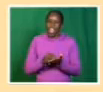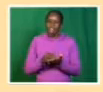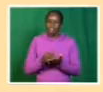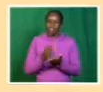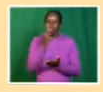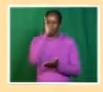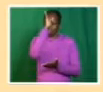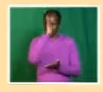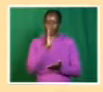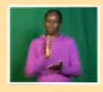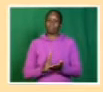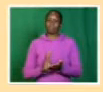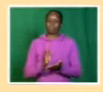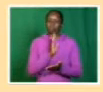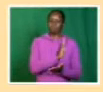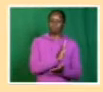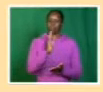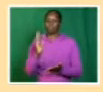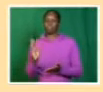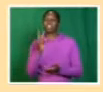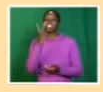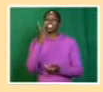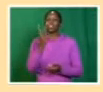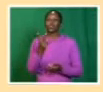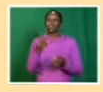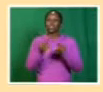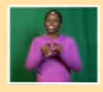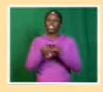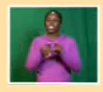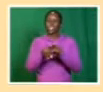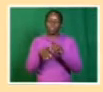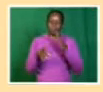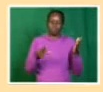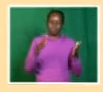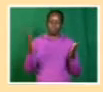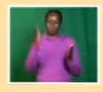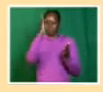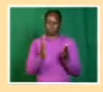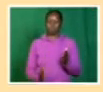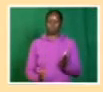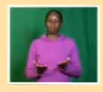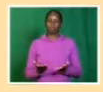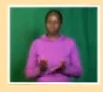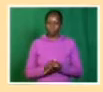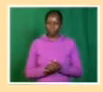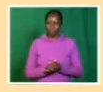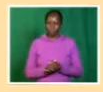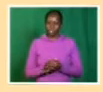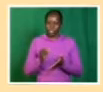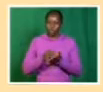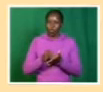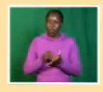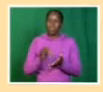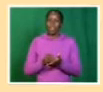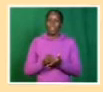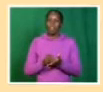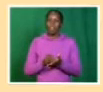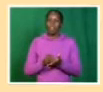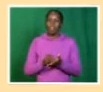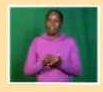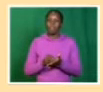of symmetry that divides the graph into 2 equal parts. So when you have these